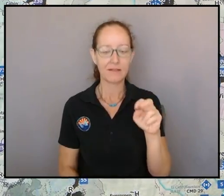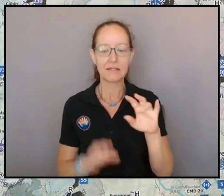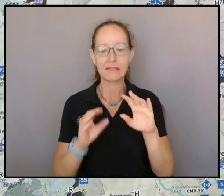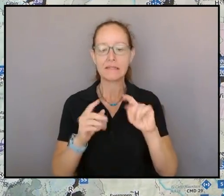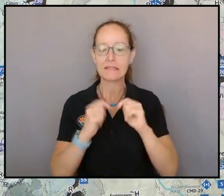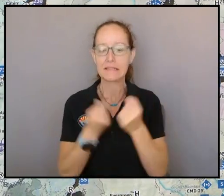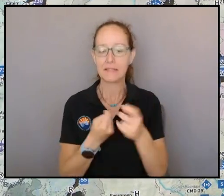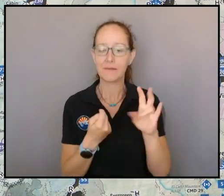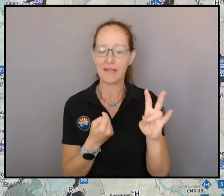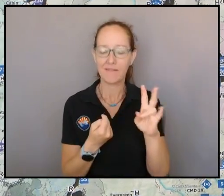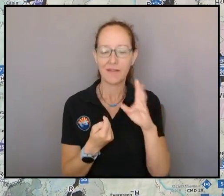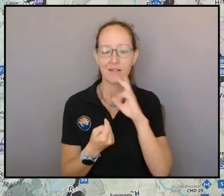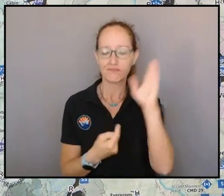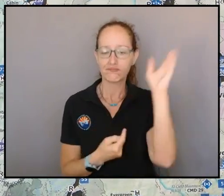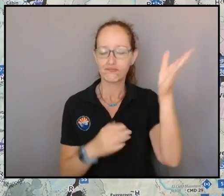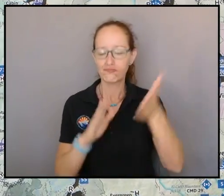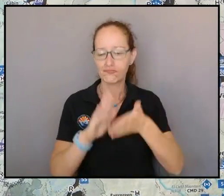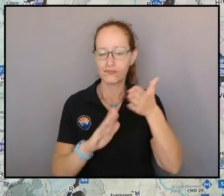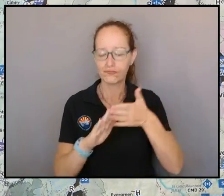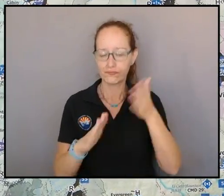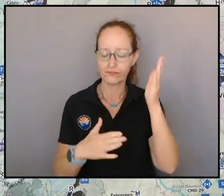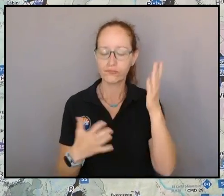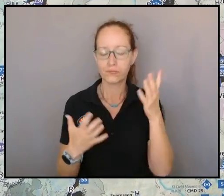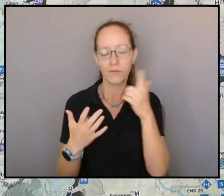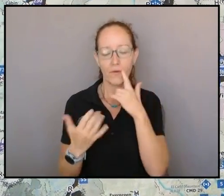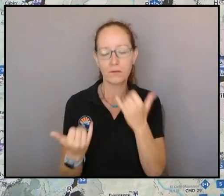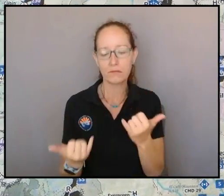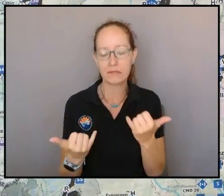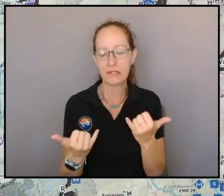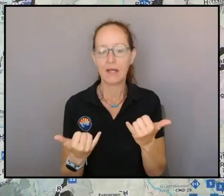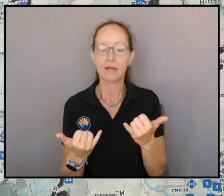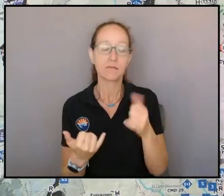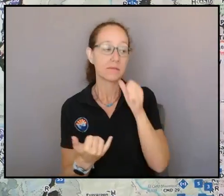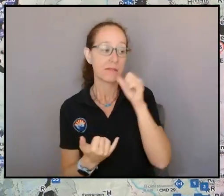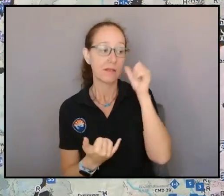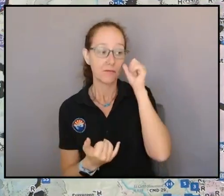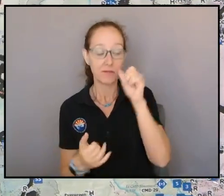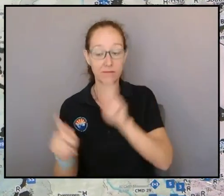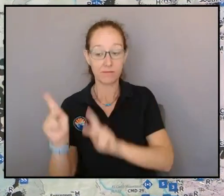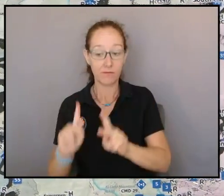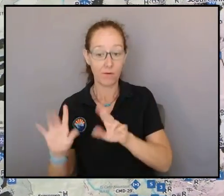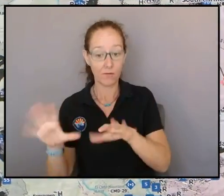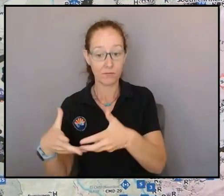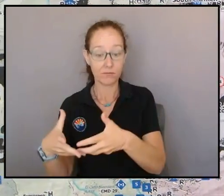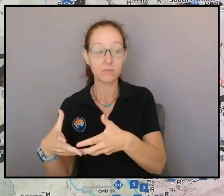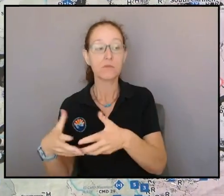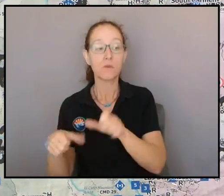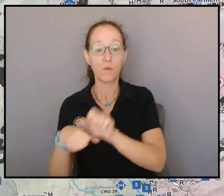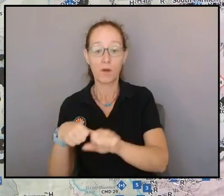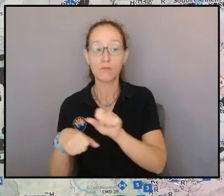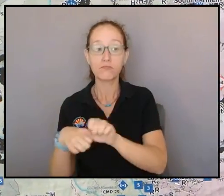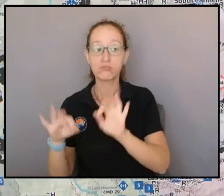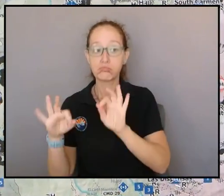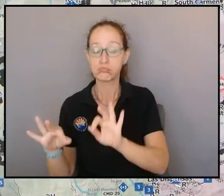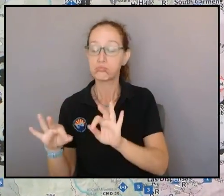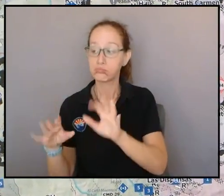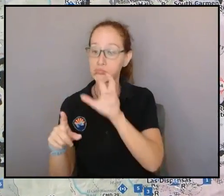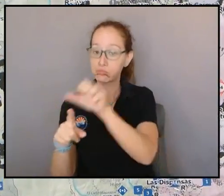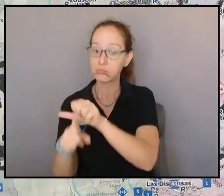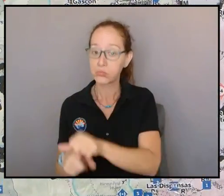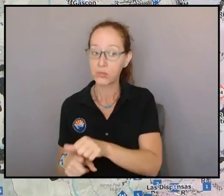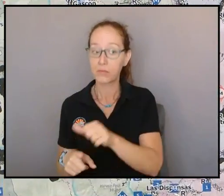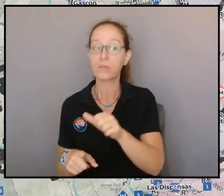folks had a fairly good day yesterday with the weather. They were able to get out early, get some work done before the weather came